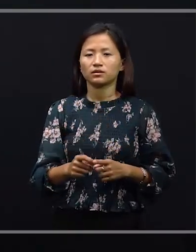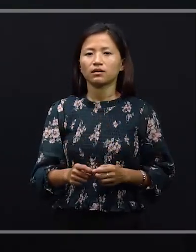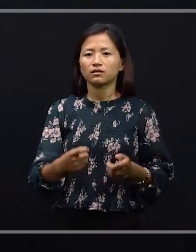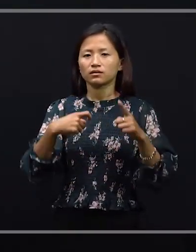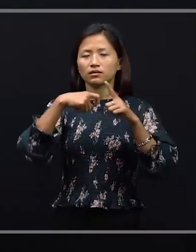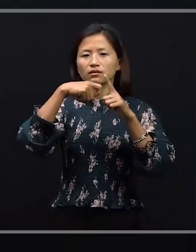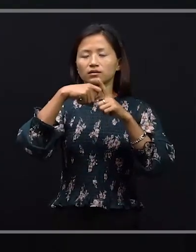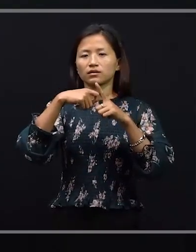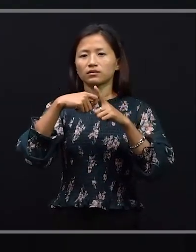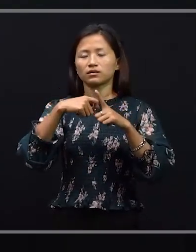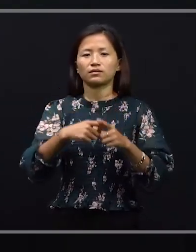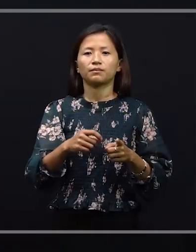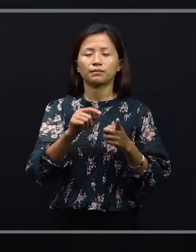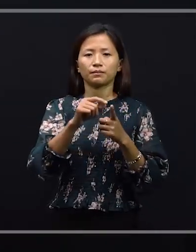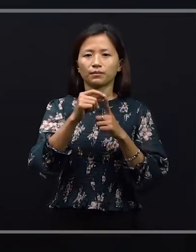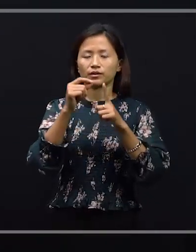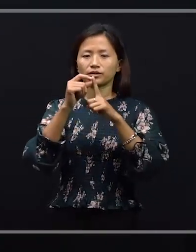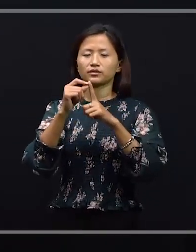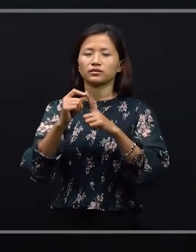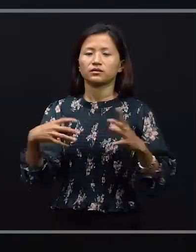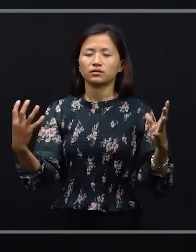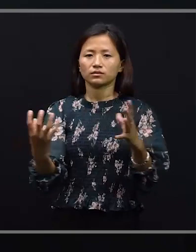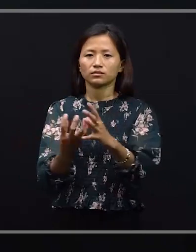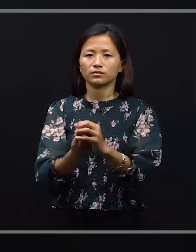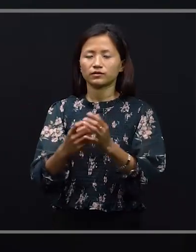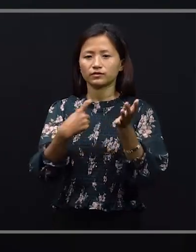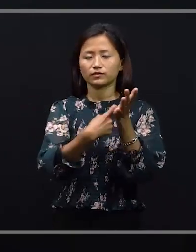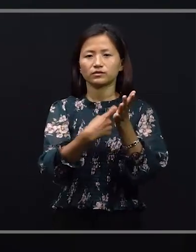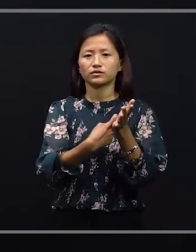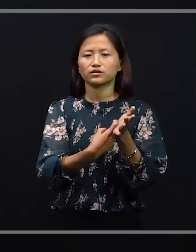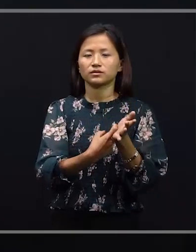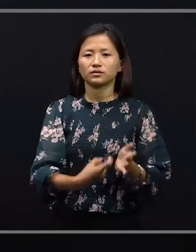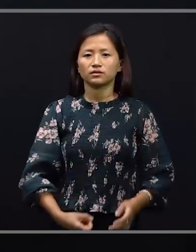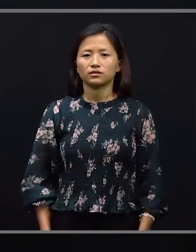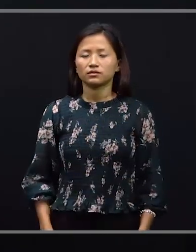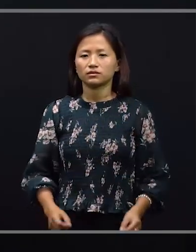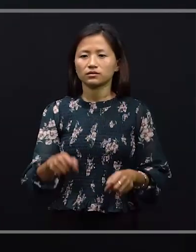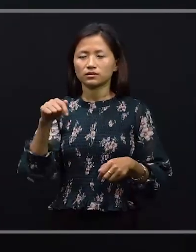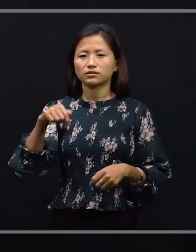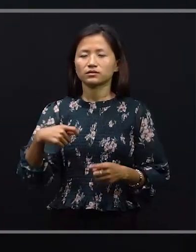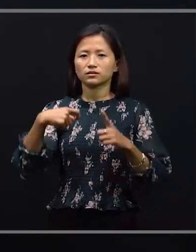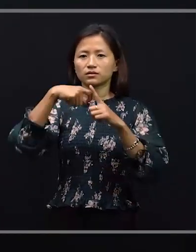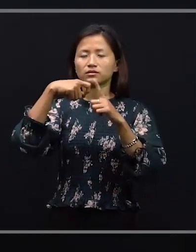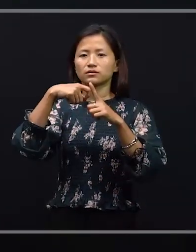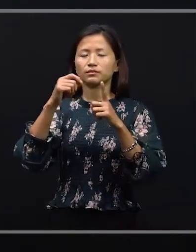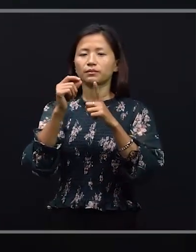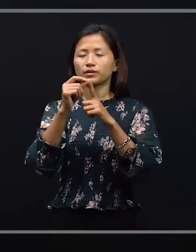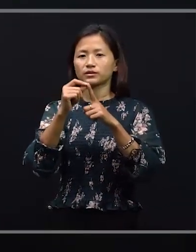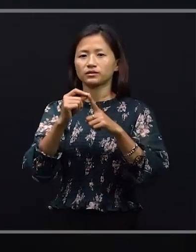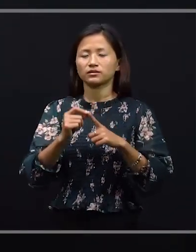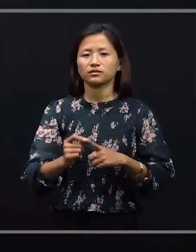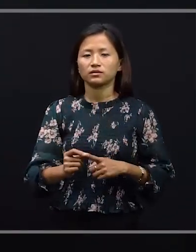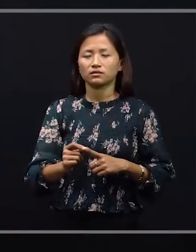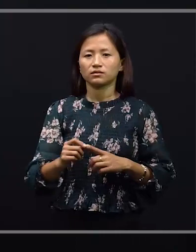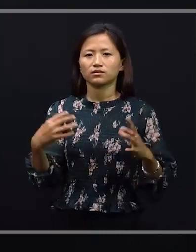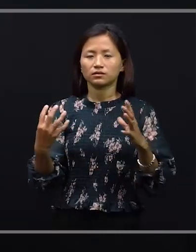Khadar party. Okay, and this is just a group of revolutionary. Now this Khadar party, the importance is,